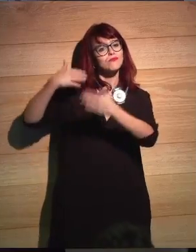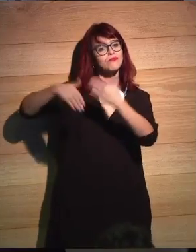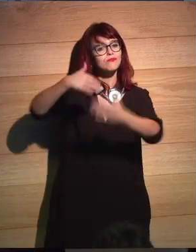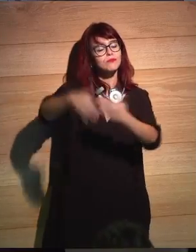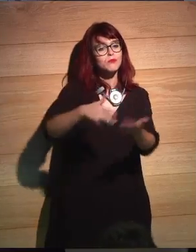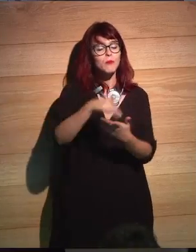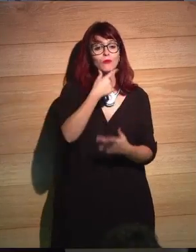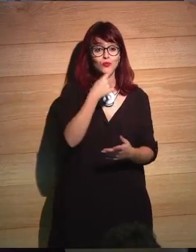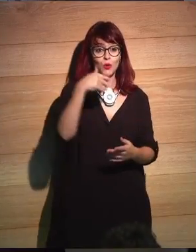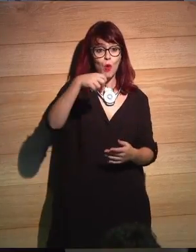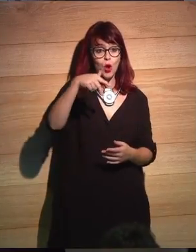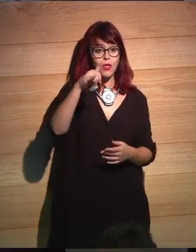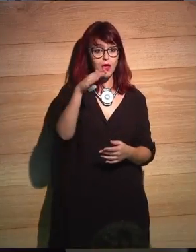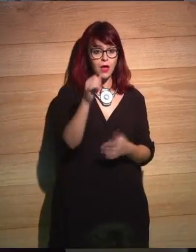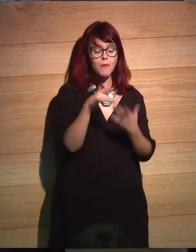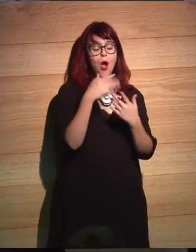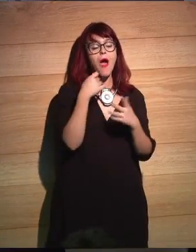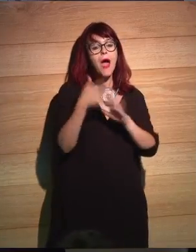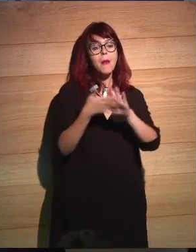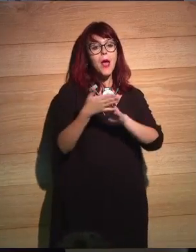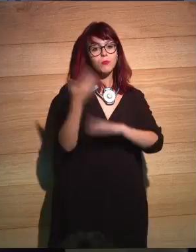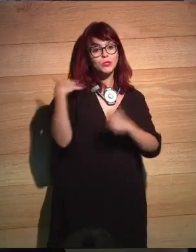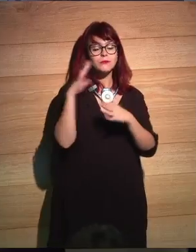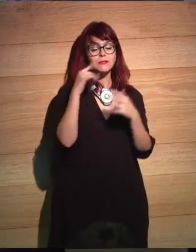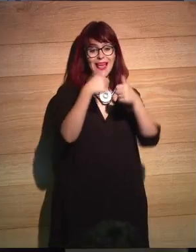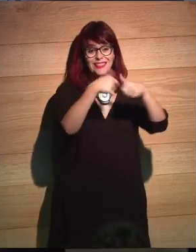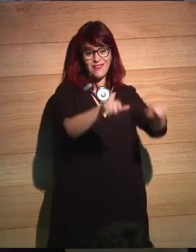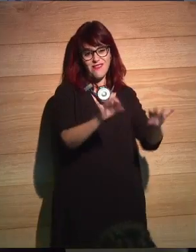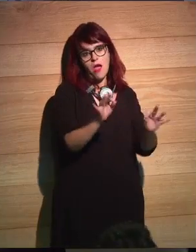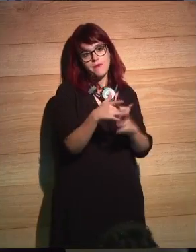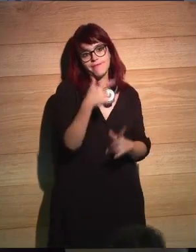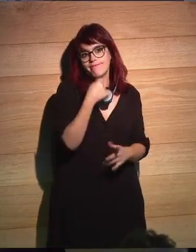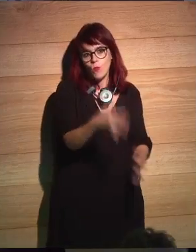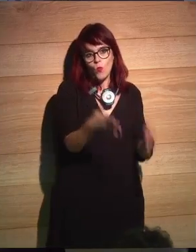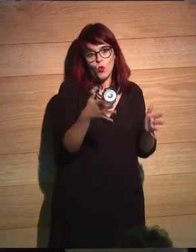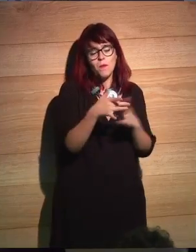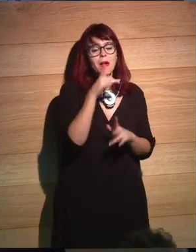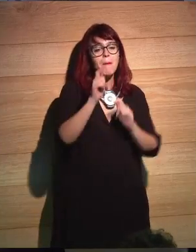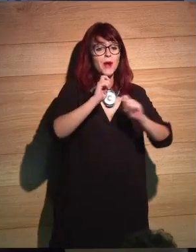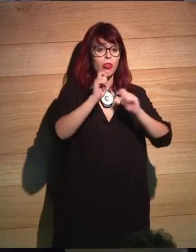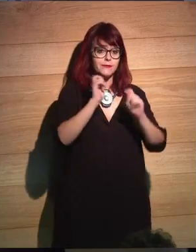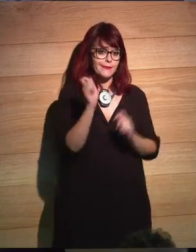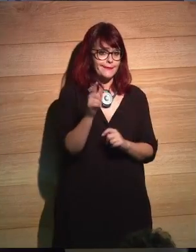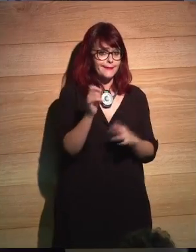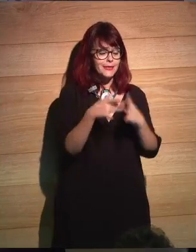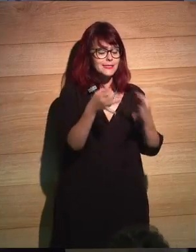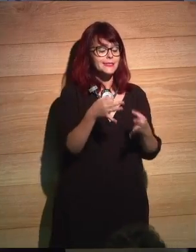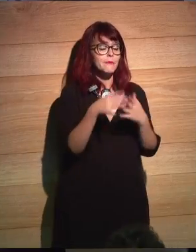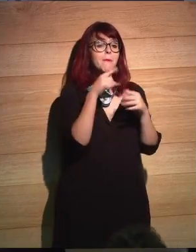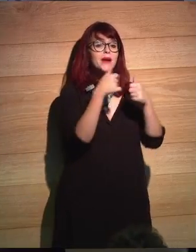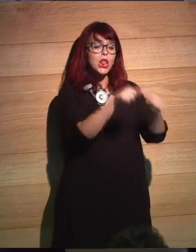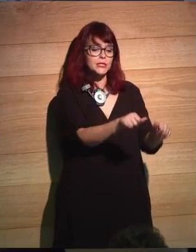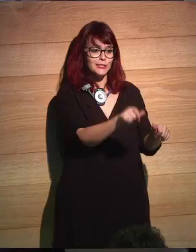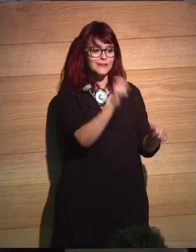pass and years go by, I would like to ask Monica, and since we've also spoken about cliches and all these labels that us